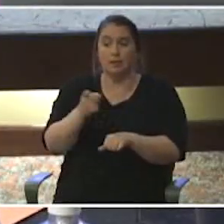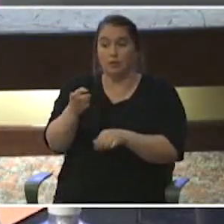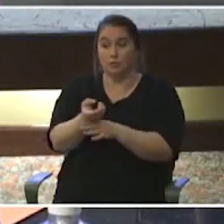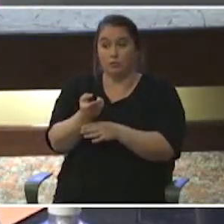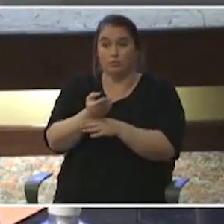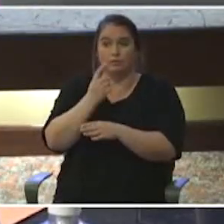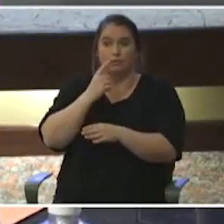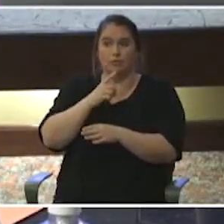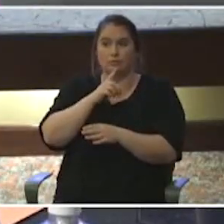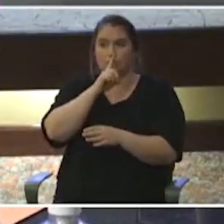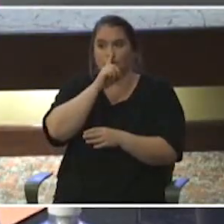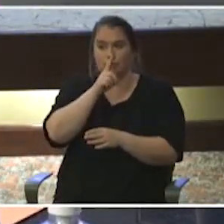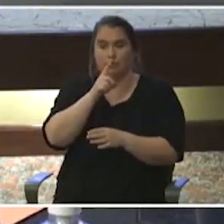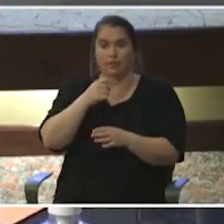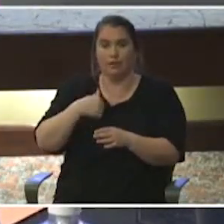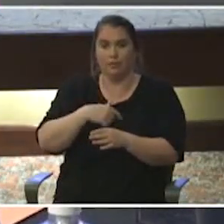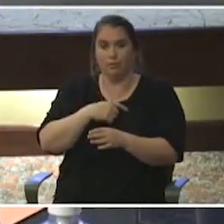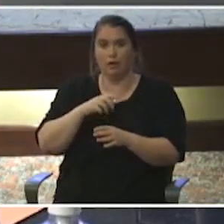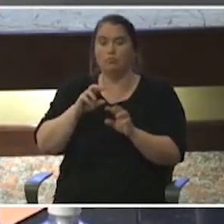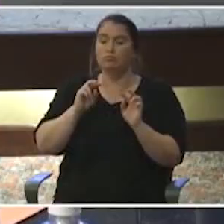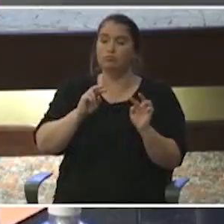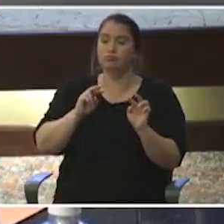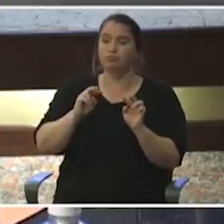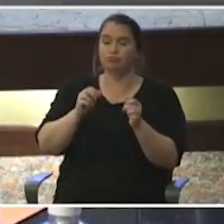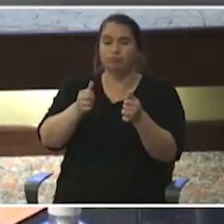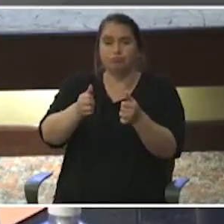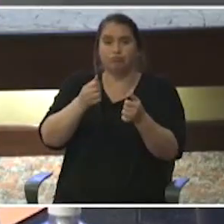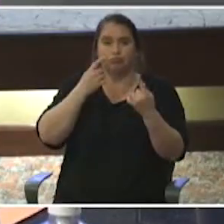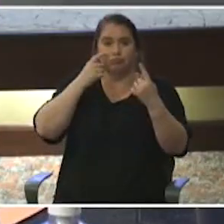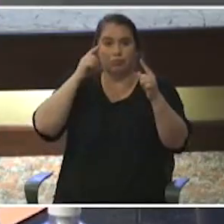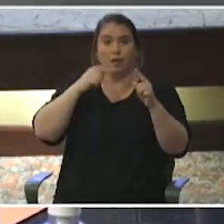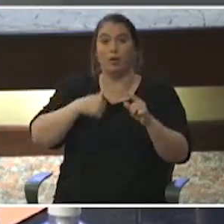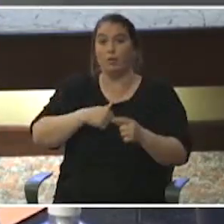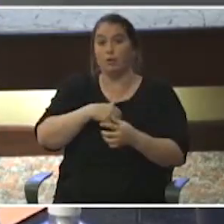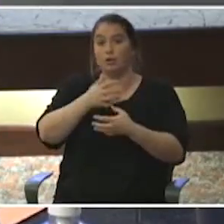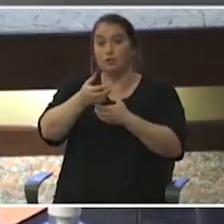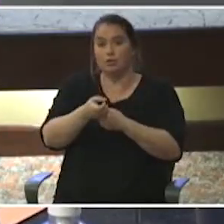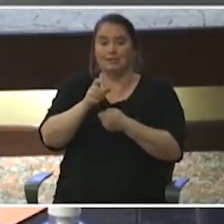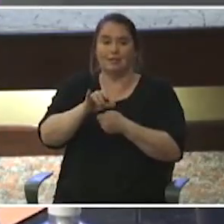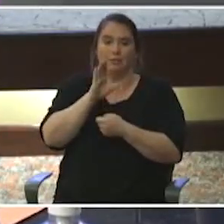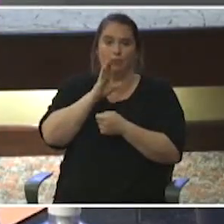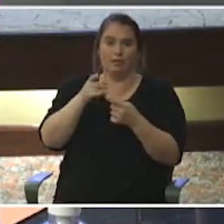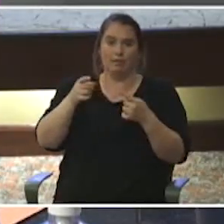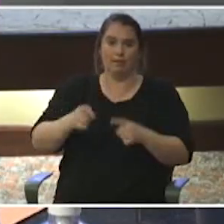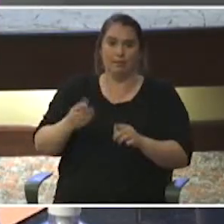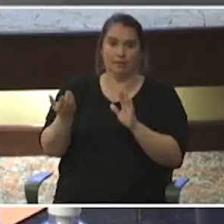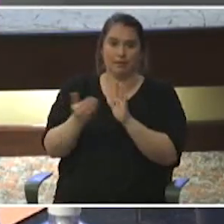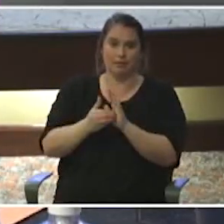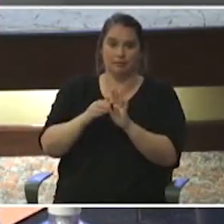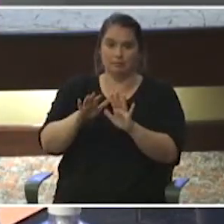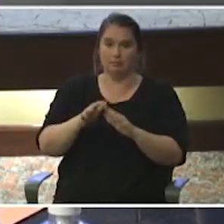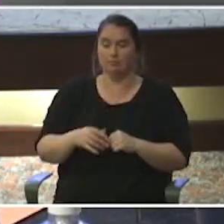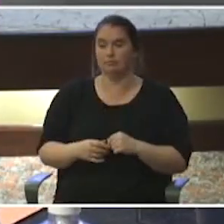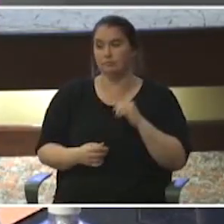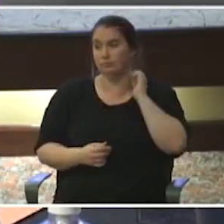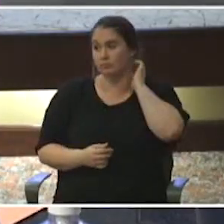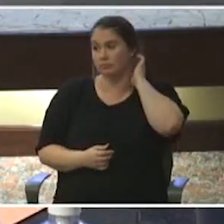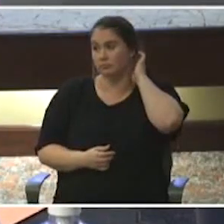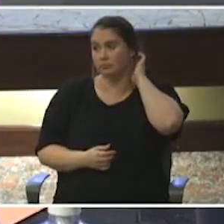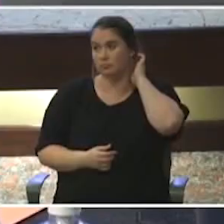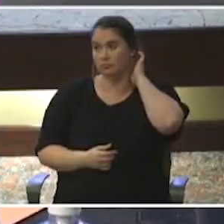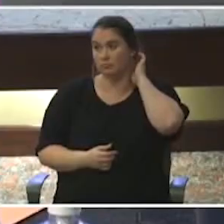sure that we're on the right track. So we trust that that's gonna be the case, and we look forward to Okay.